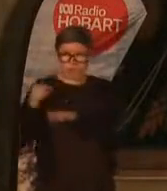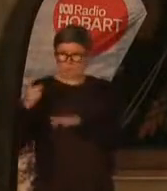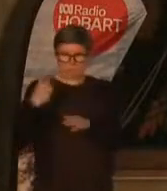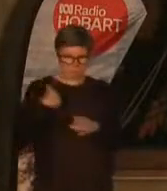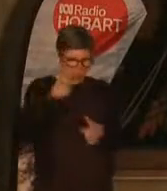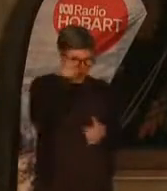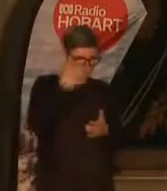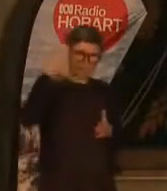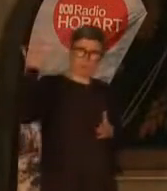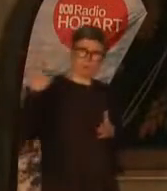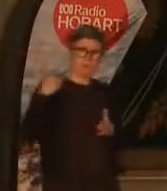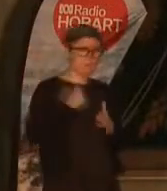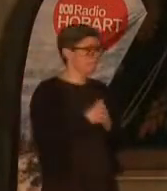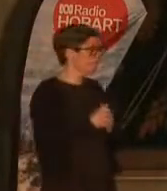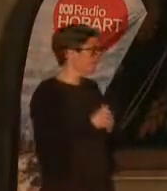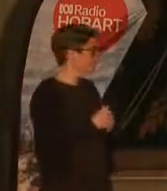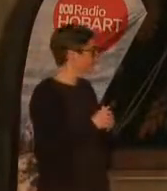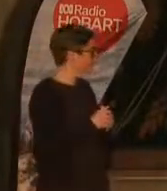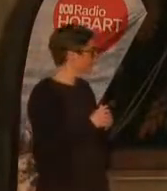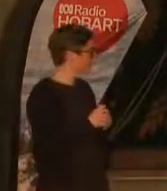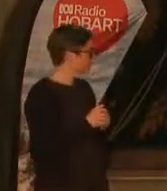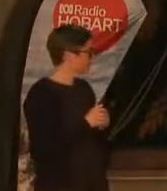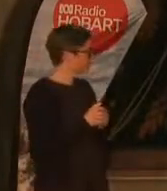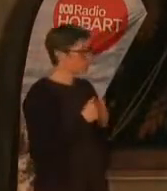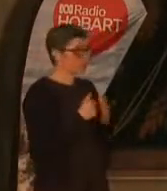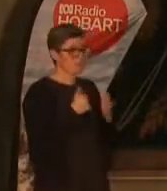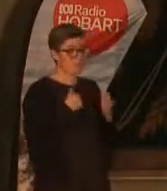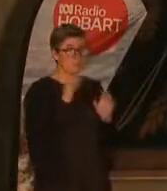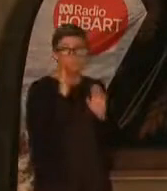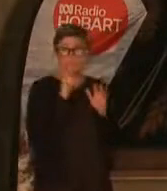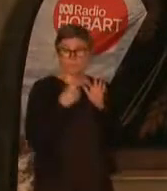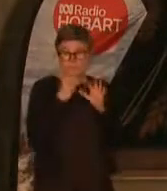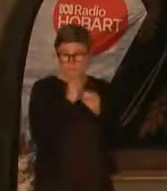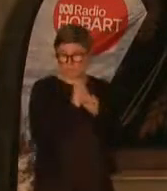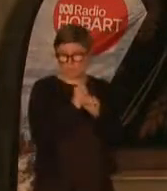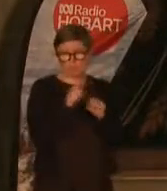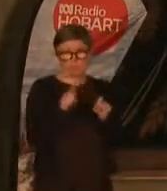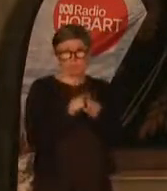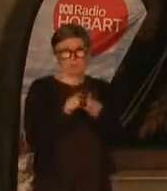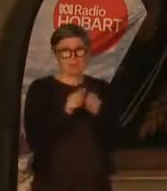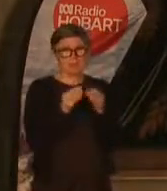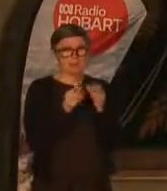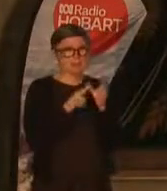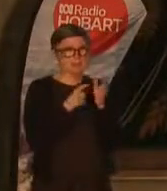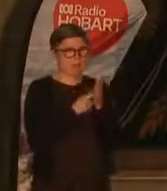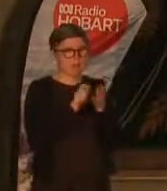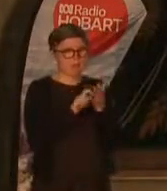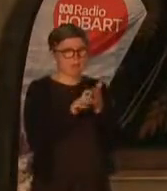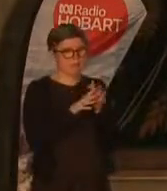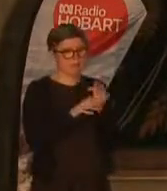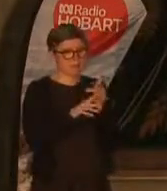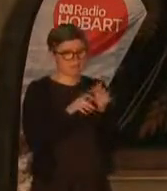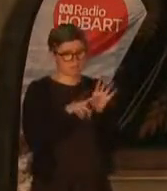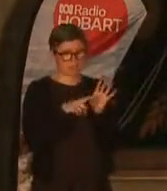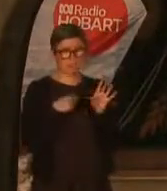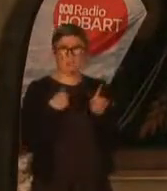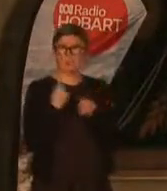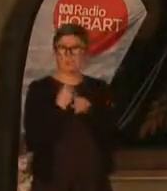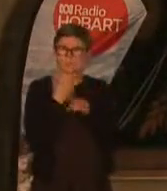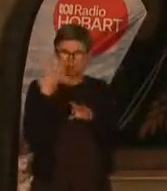Zoe? Yeah, I mean, that's a fantastic example, Nunami, and it's the same in terms of archaeology. As I mentioned before, you know, it was